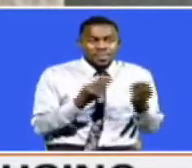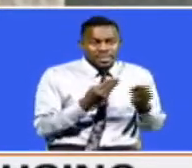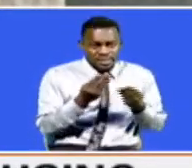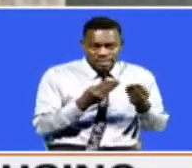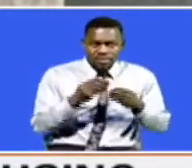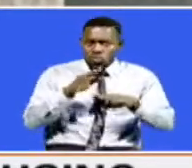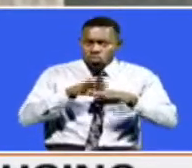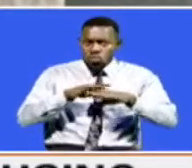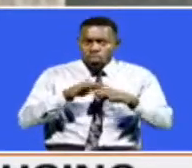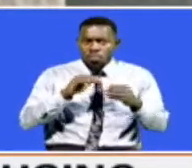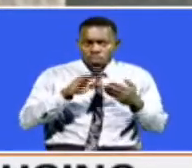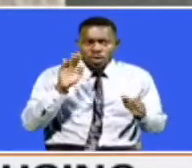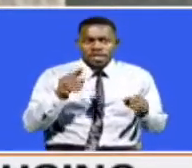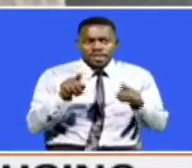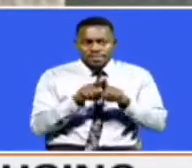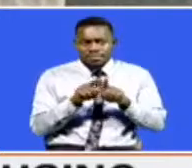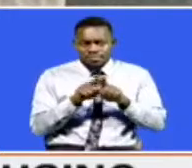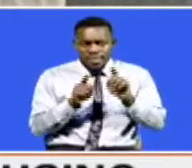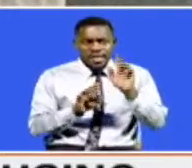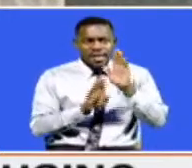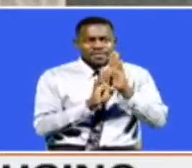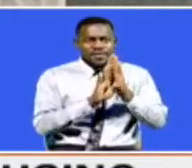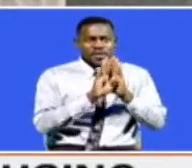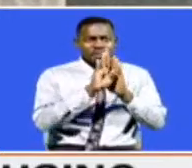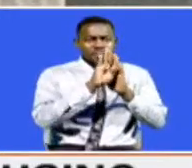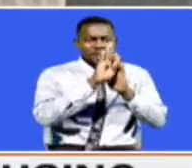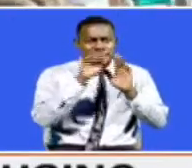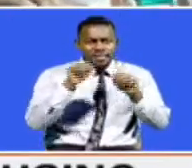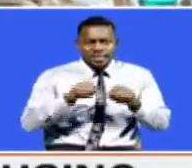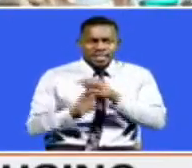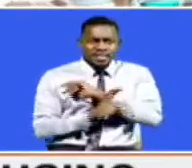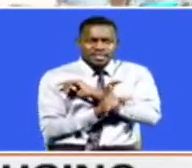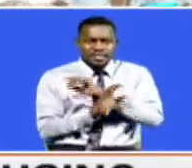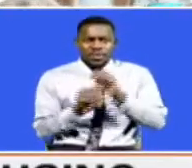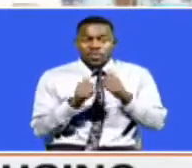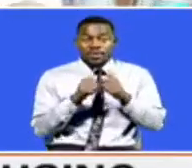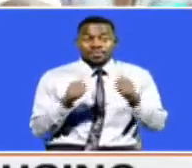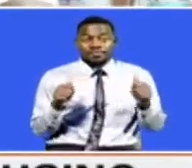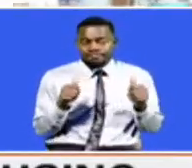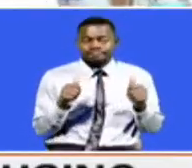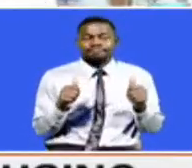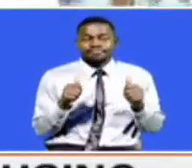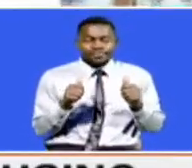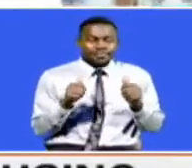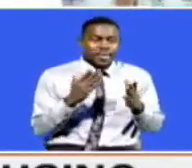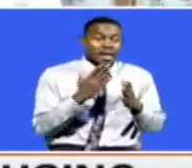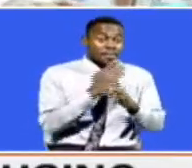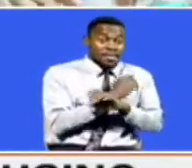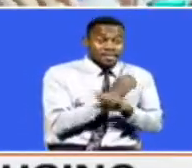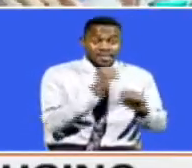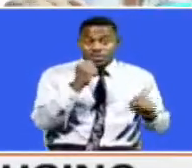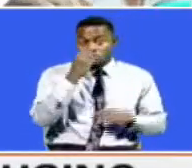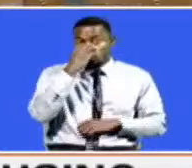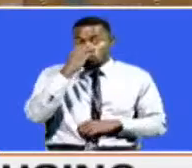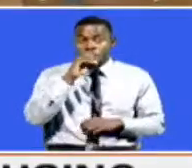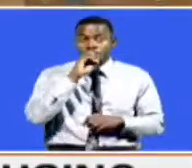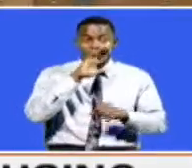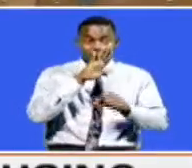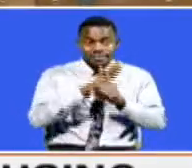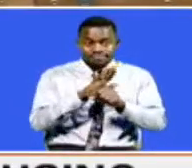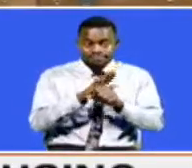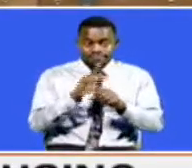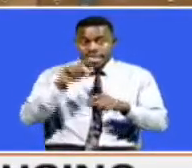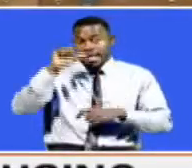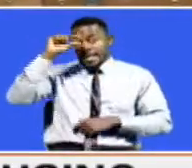rightful space in the development agenda of our country. In the engagement, President William Ruto committed that his